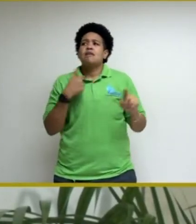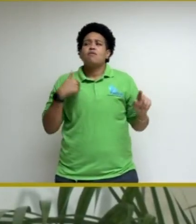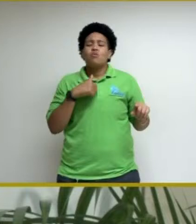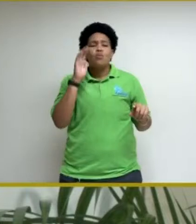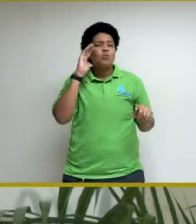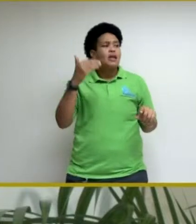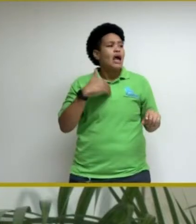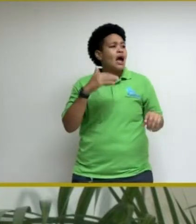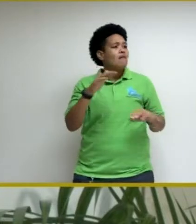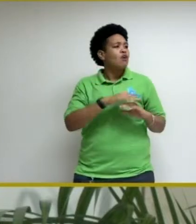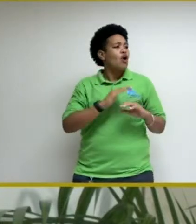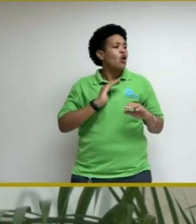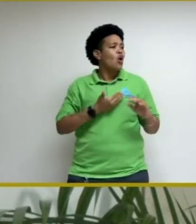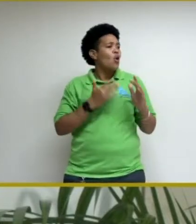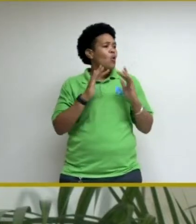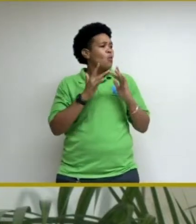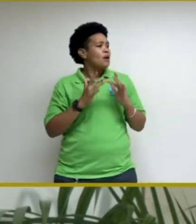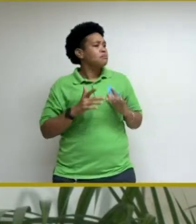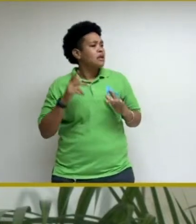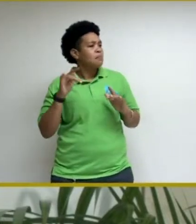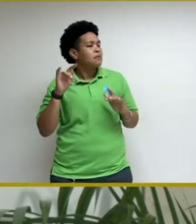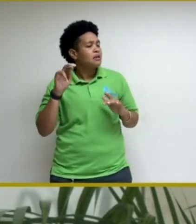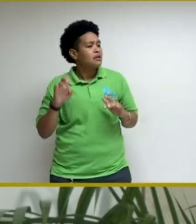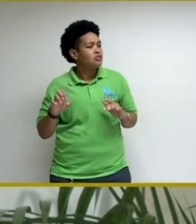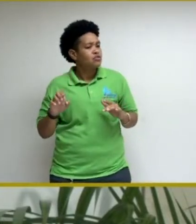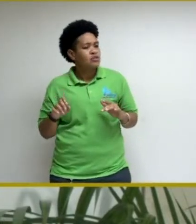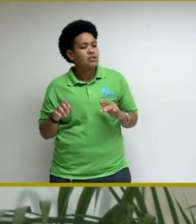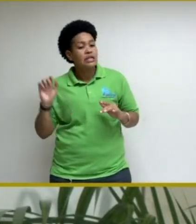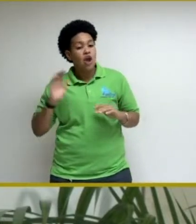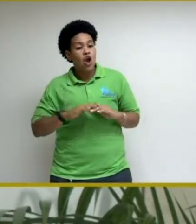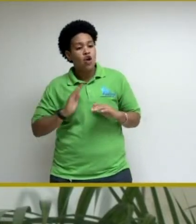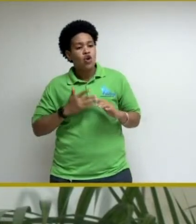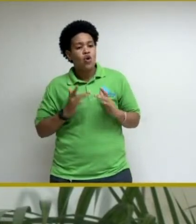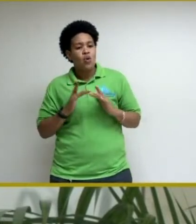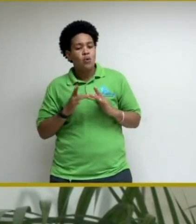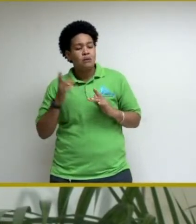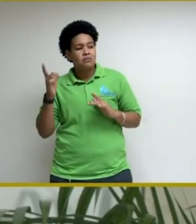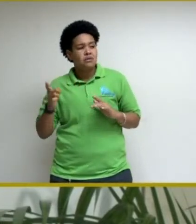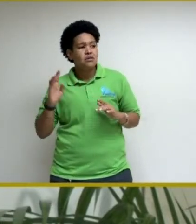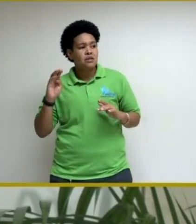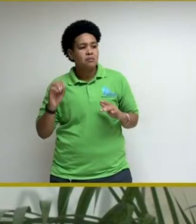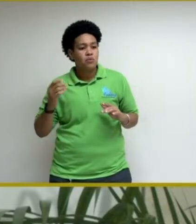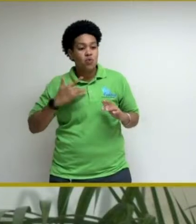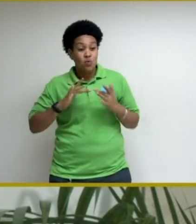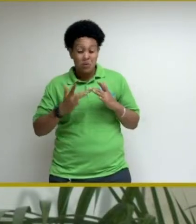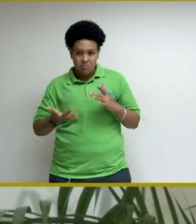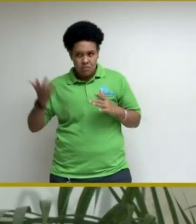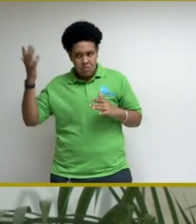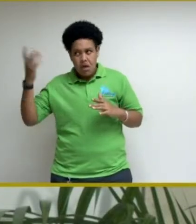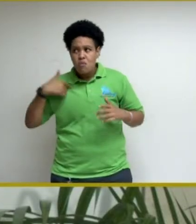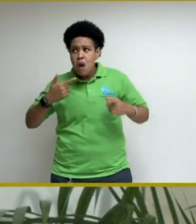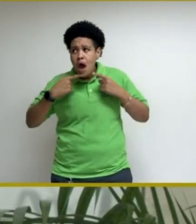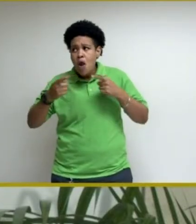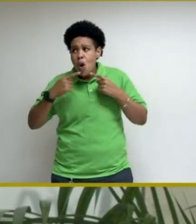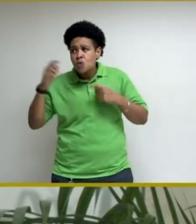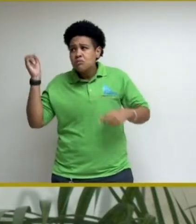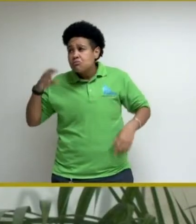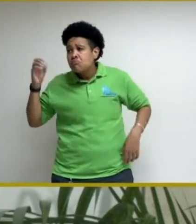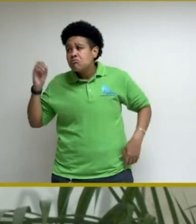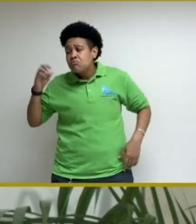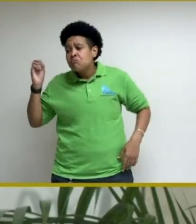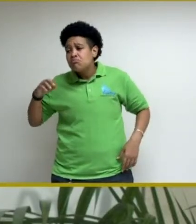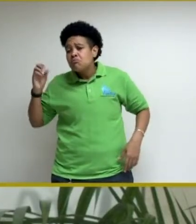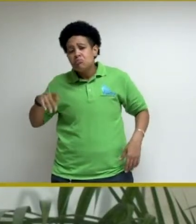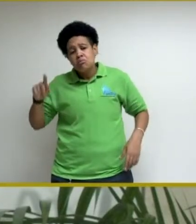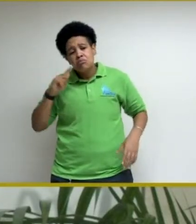have had it on our website, Petre? Yes, and we would have been announcing it, that